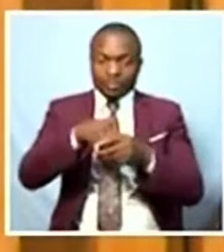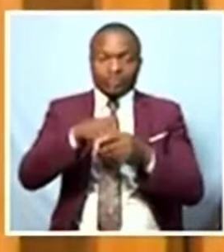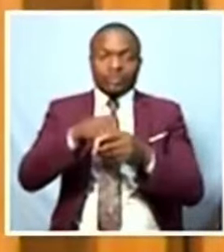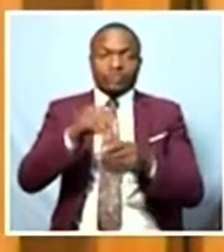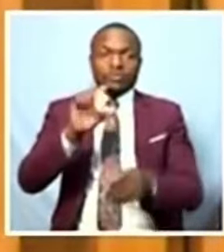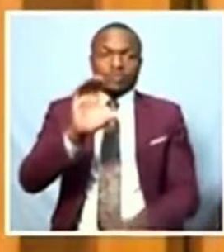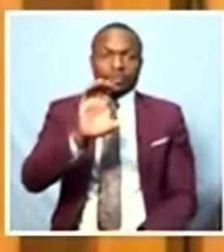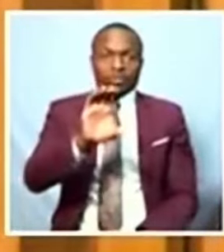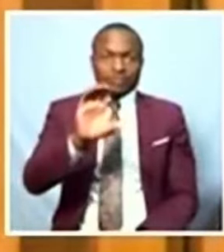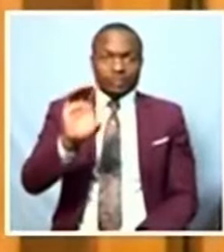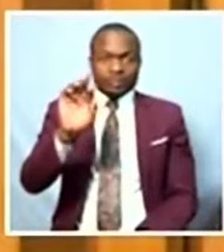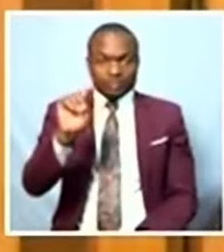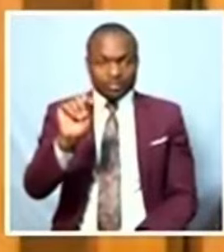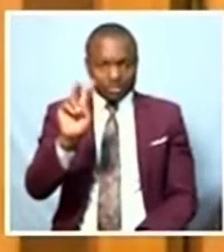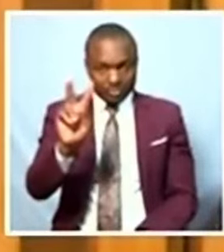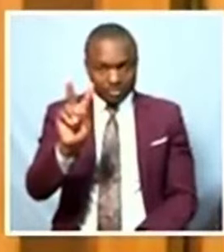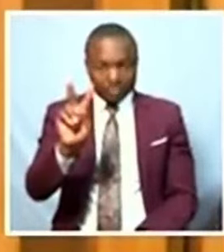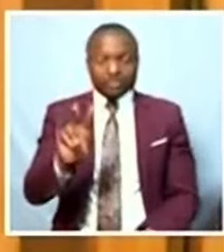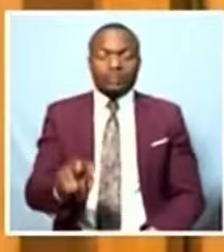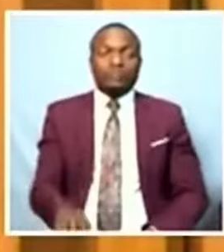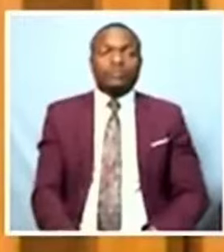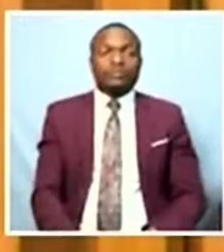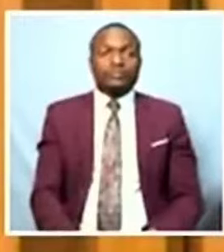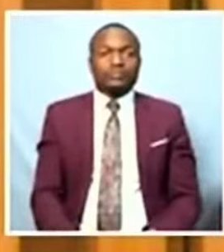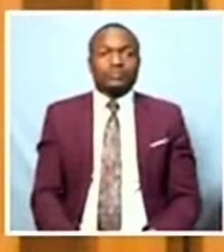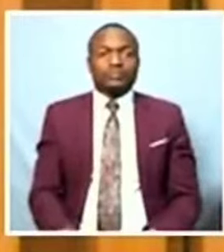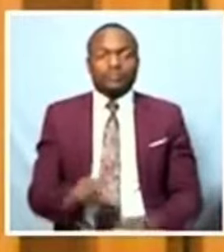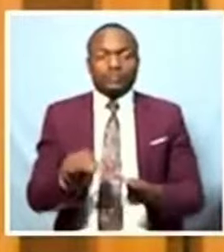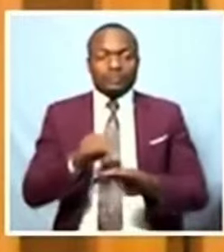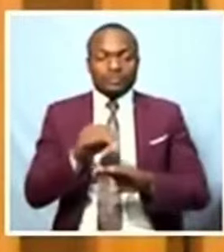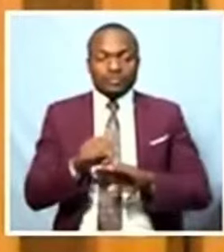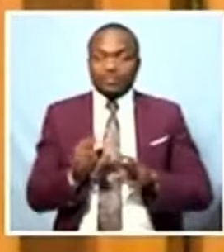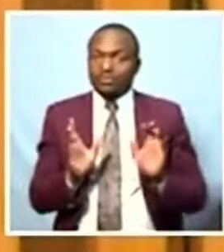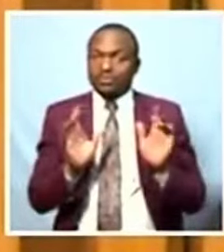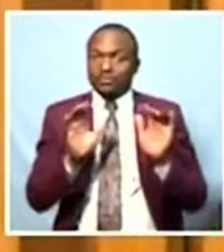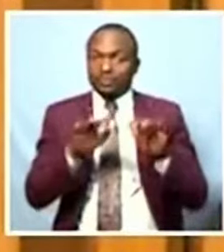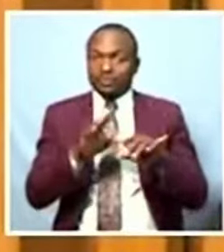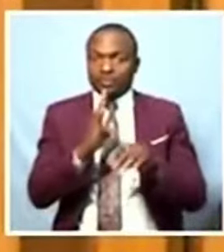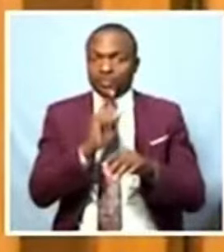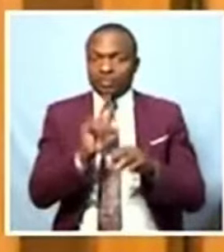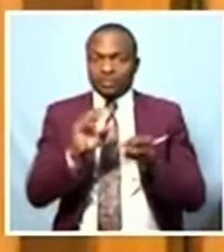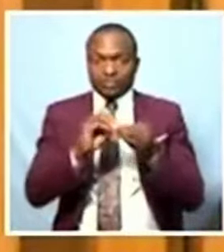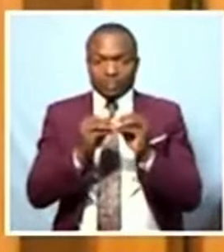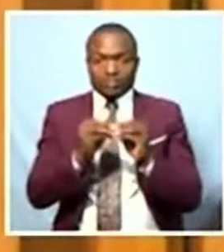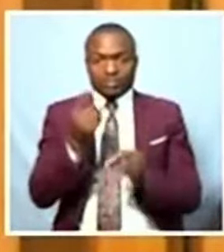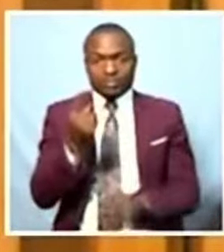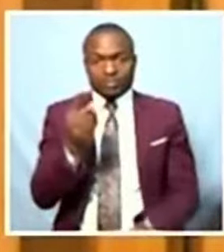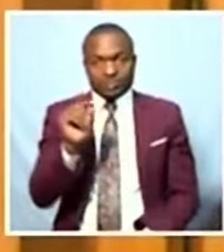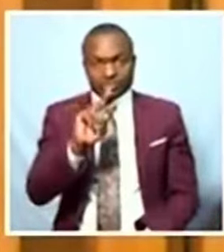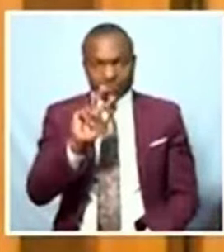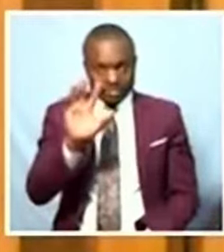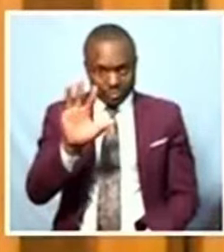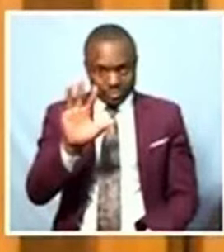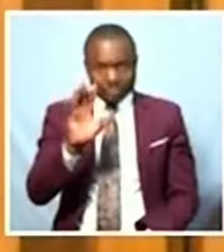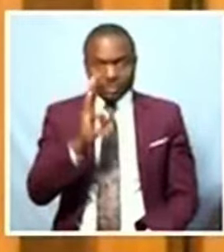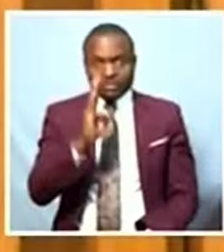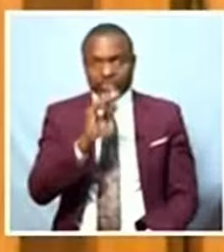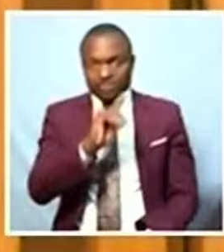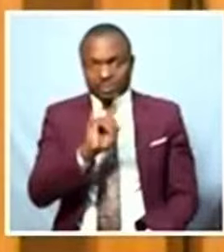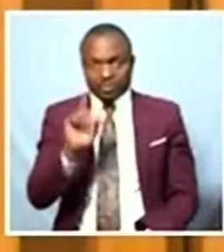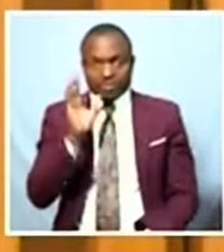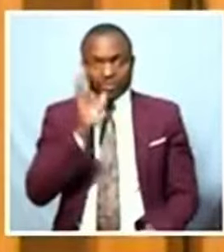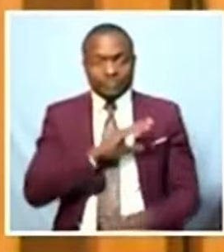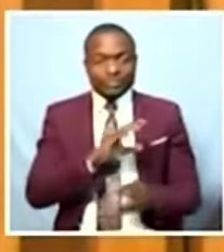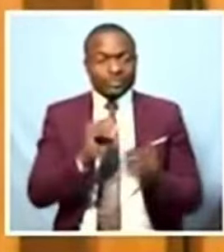Closed Circuit Television Public Protection Bill, National Assembly Bill number 1 of 2025. The bill has since